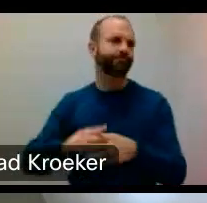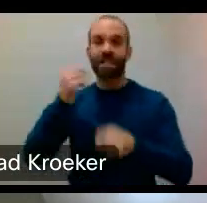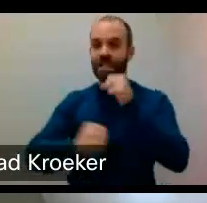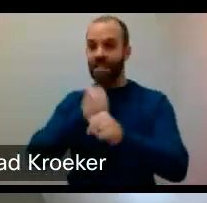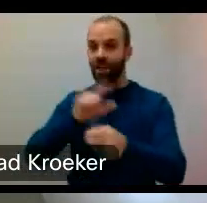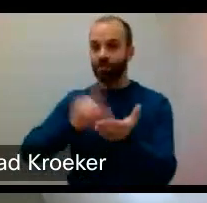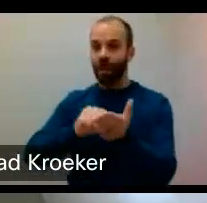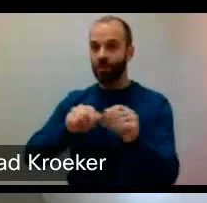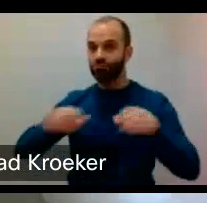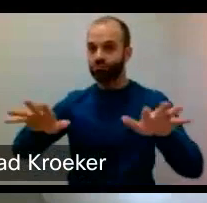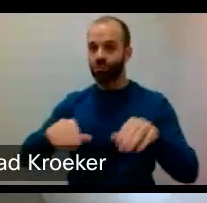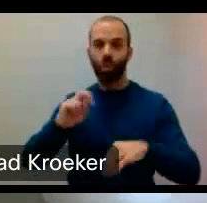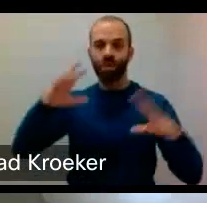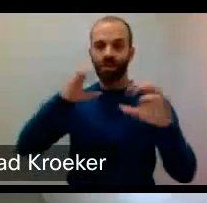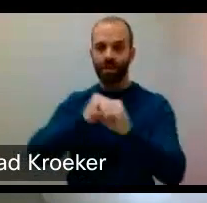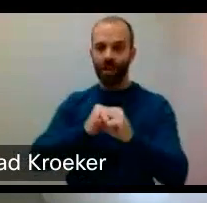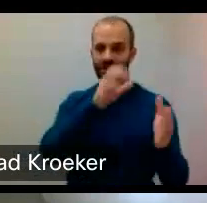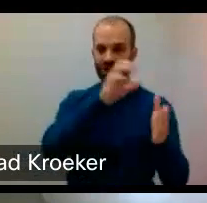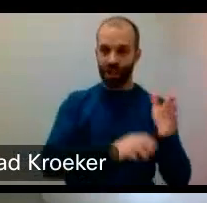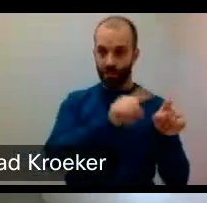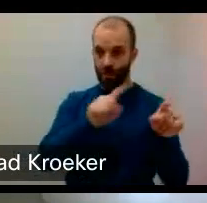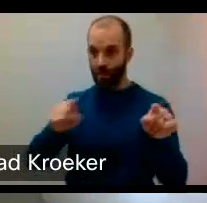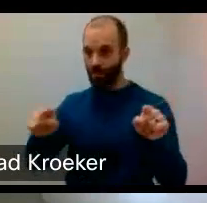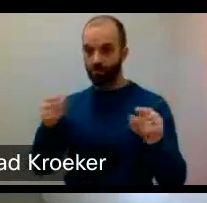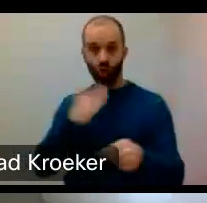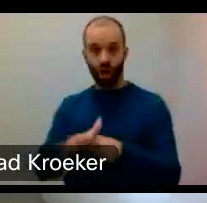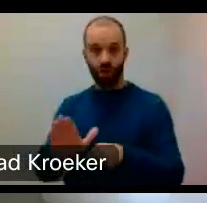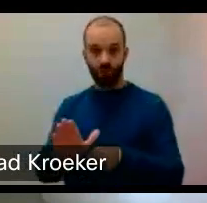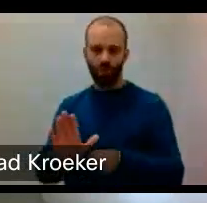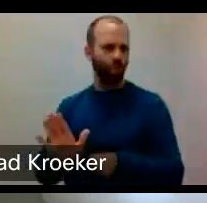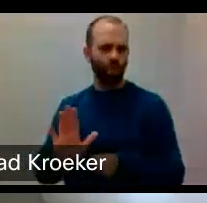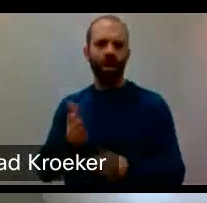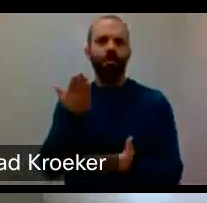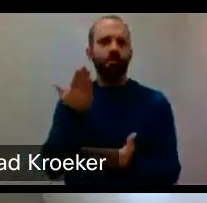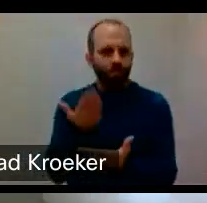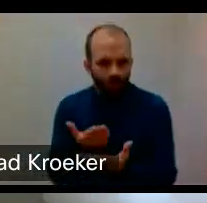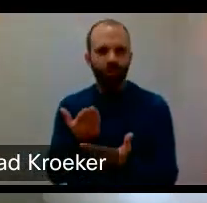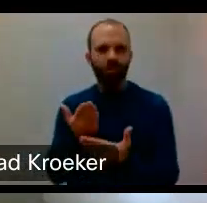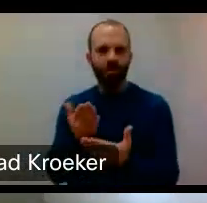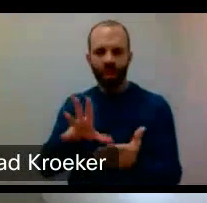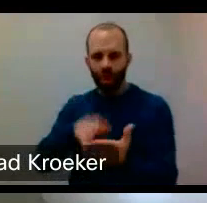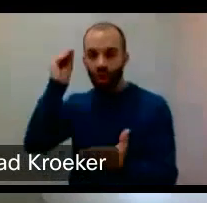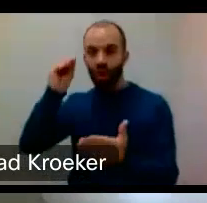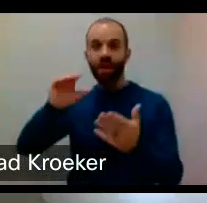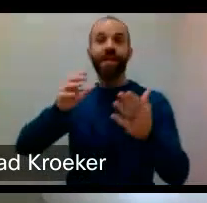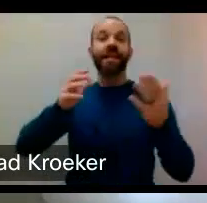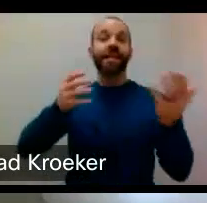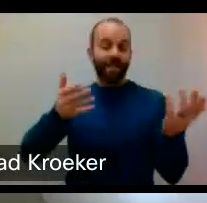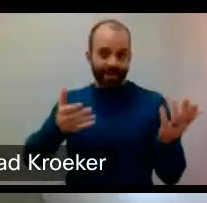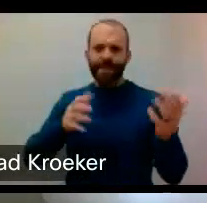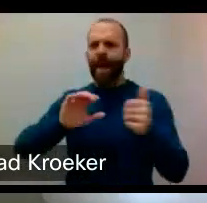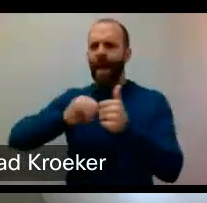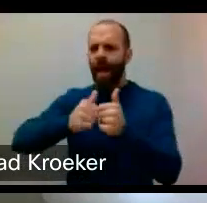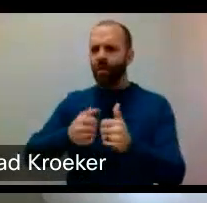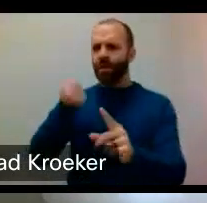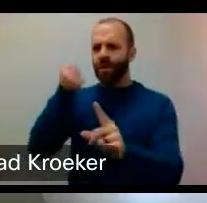give a summary of the chapters. That may be important too, but that proof of learning happens in describing how it affected or